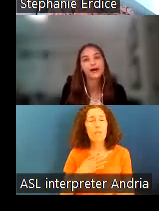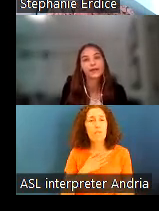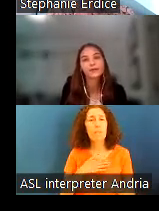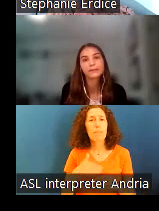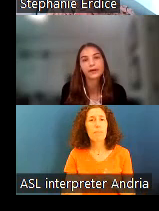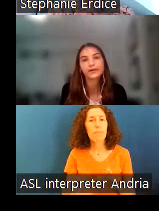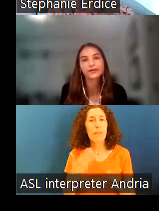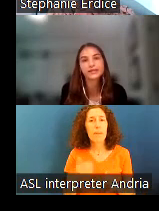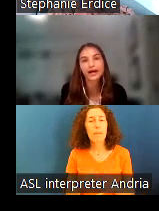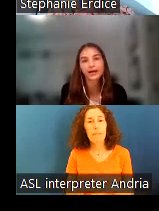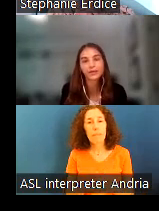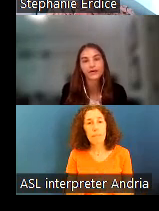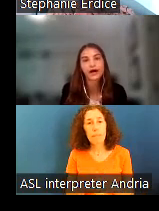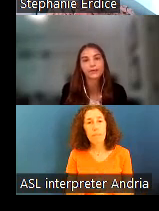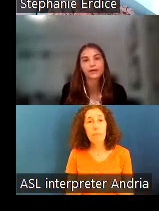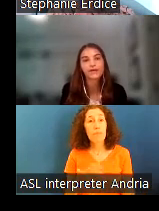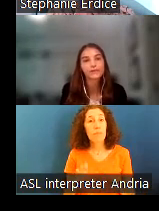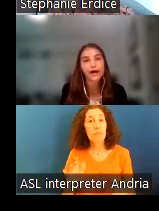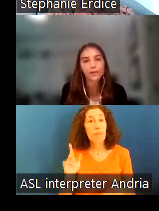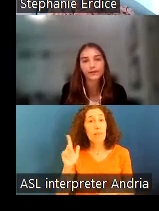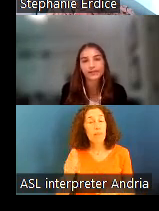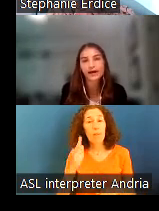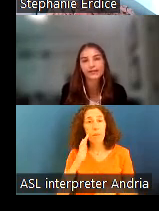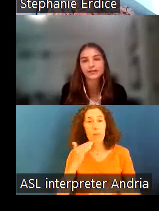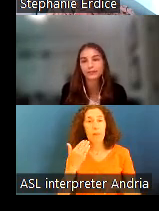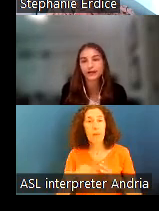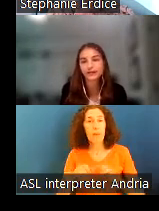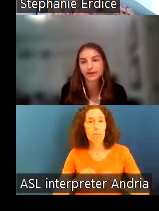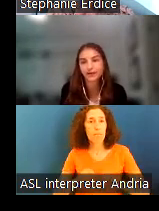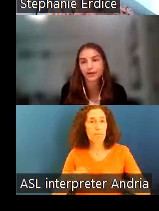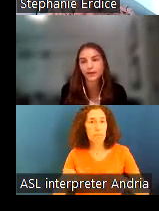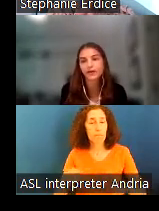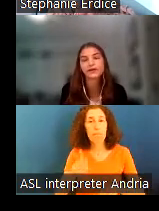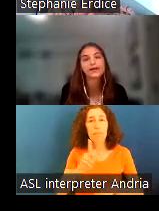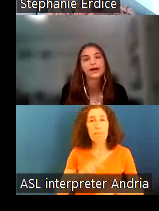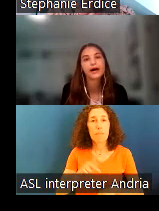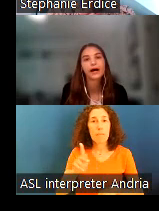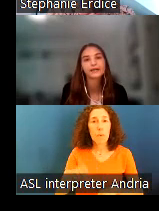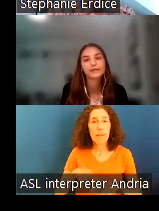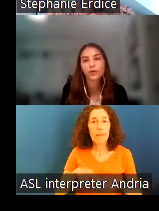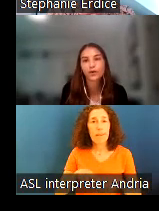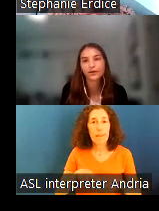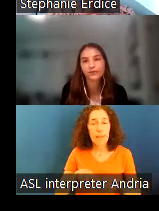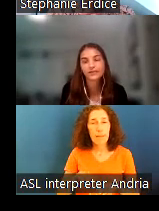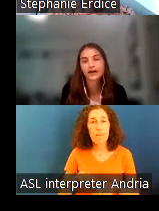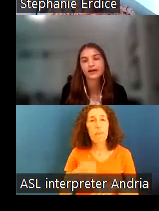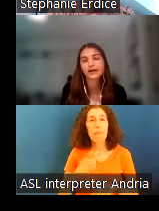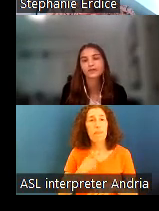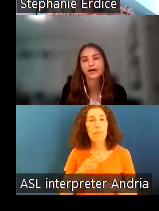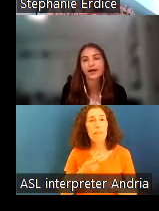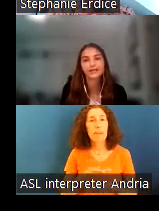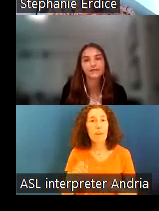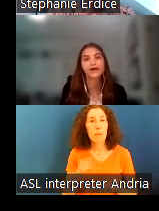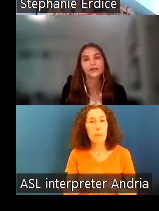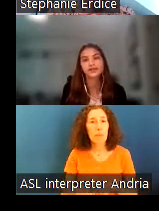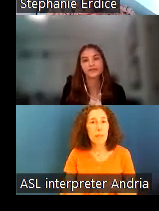be sending out a follow-up email later today with a copy of the PowerPoint slides, the blank self-care wheel, the recording for today,